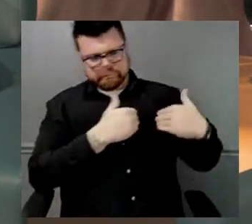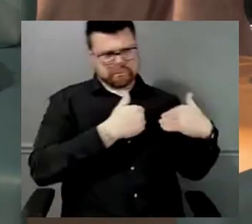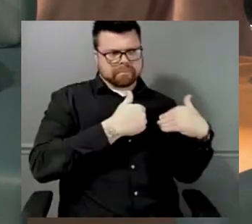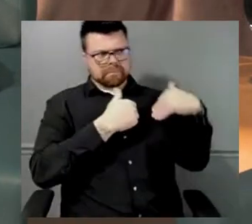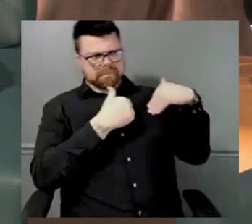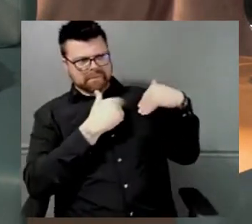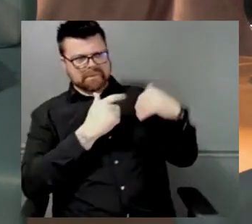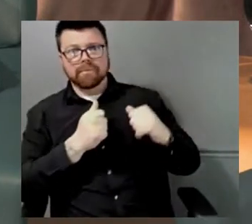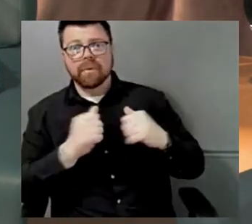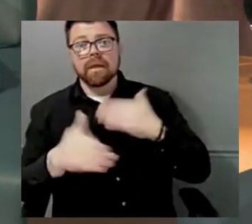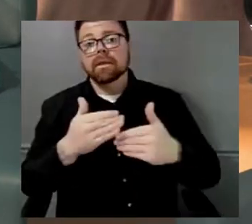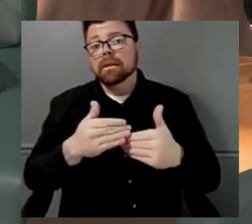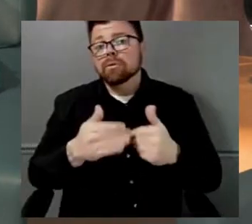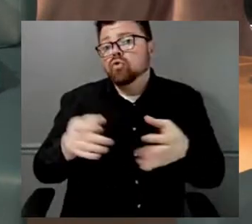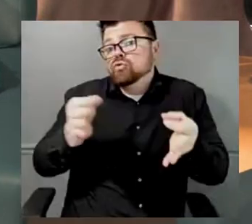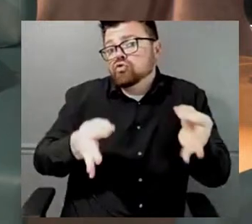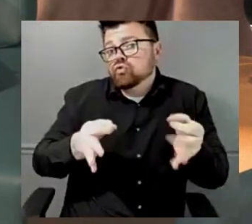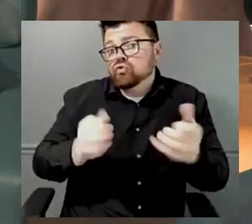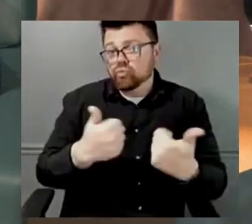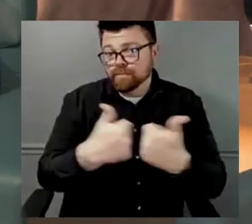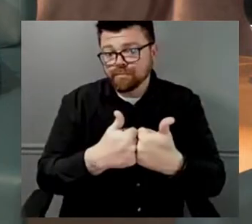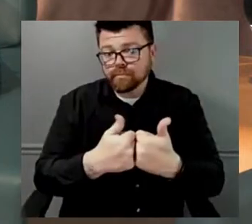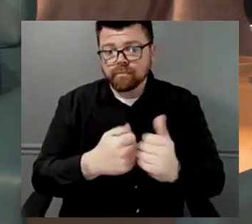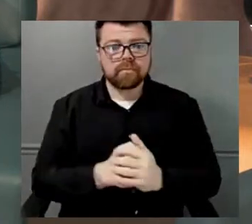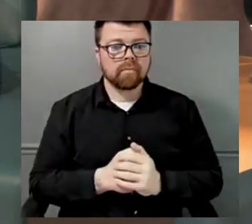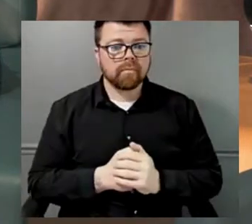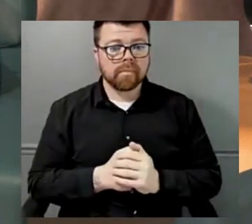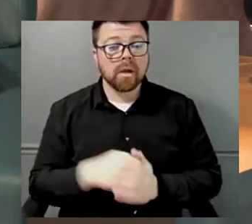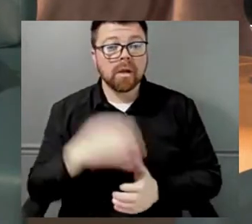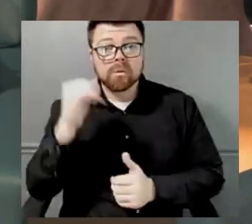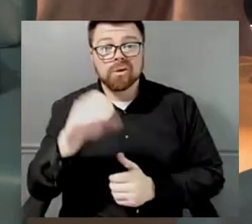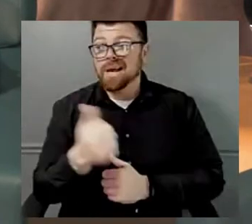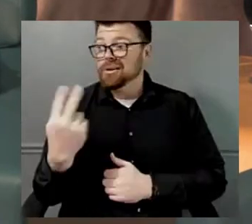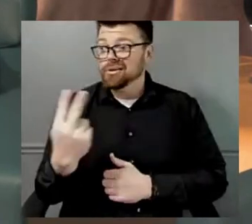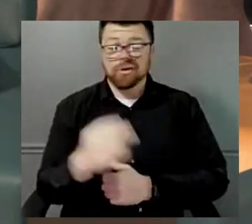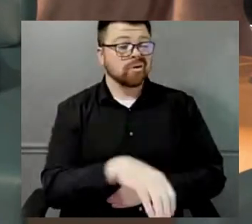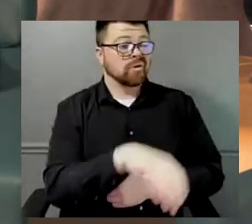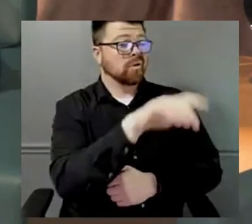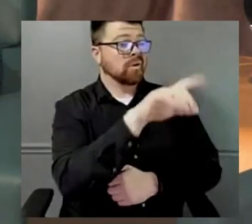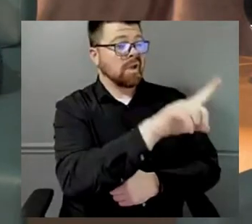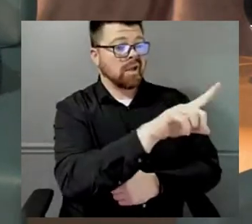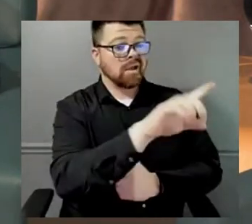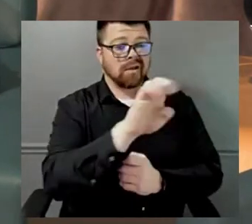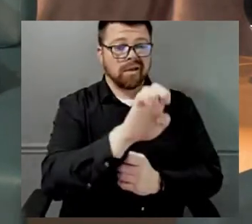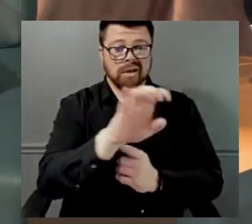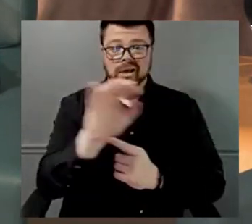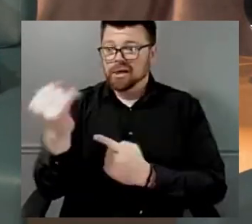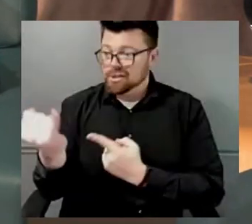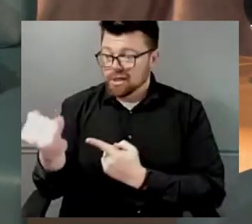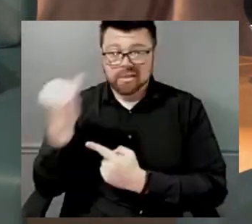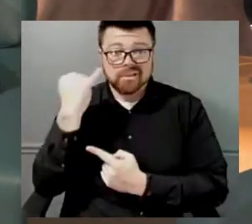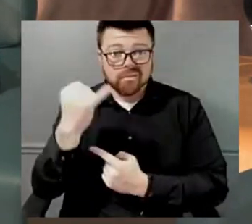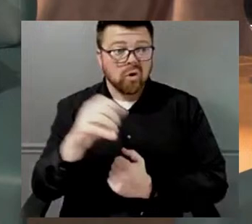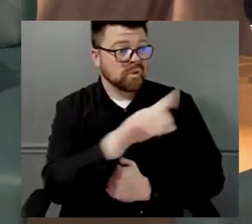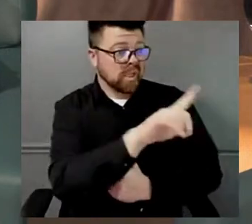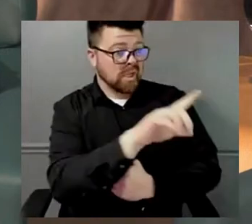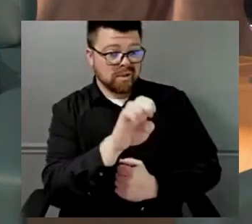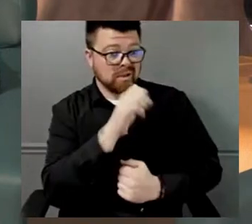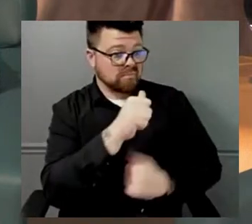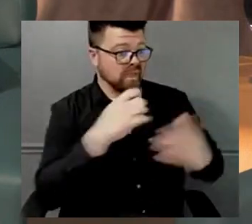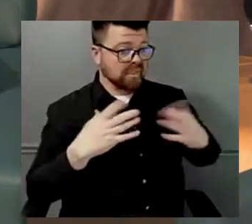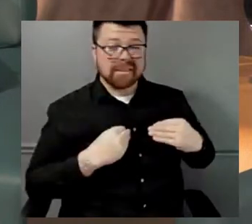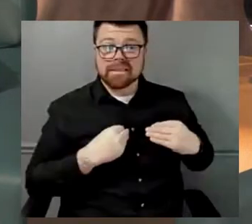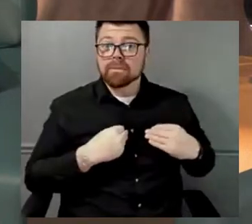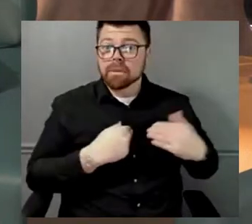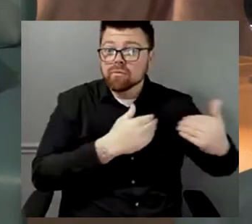court, because if the other two branches are overstepping or not stepping up to their obligations, the